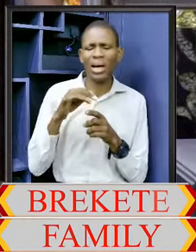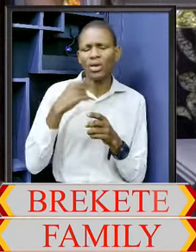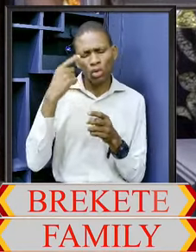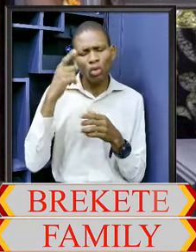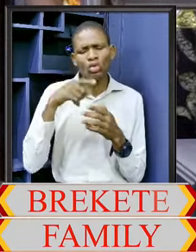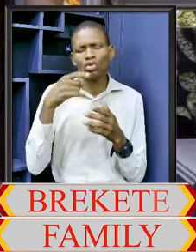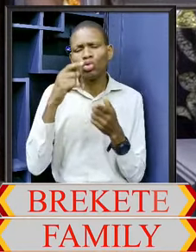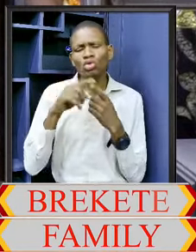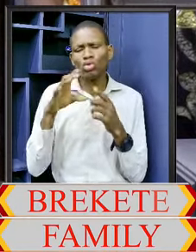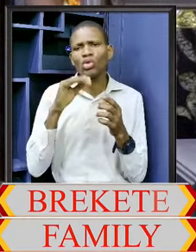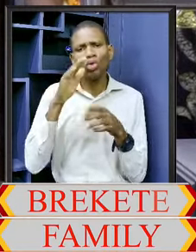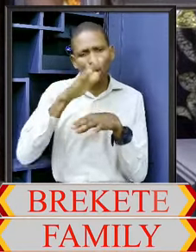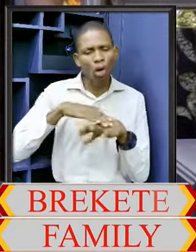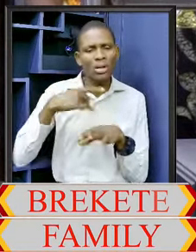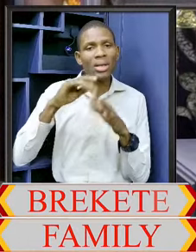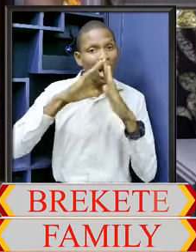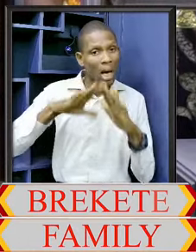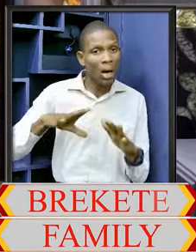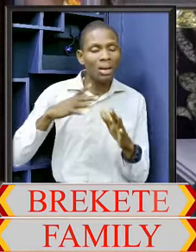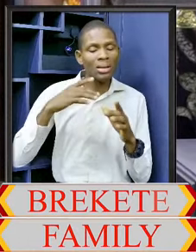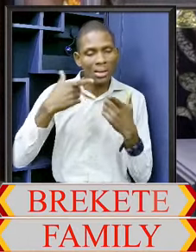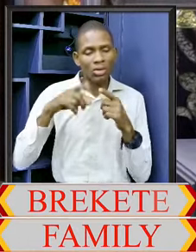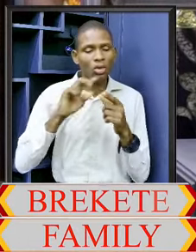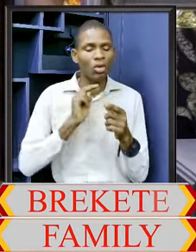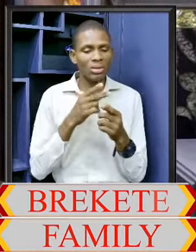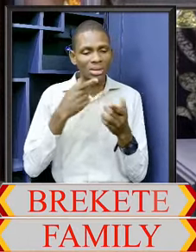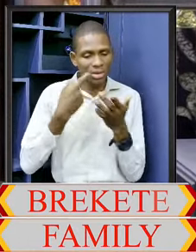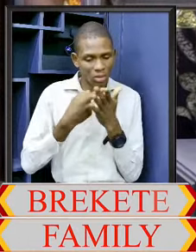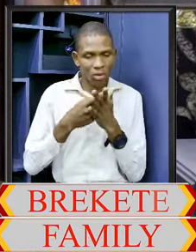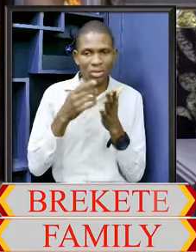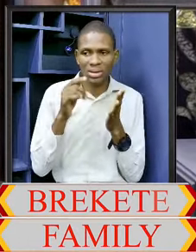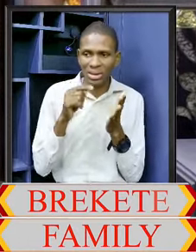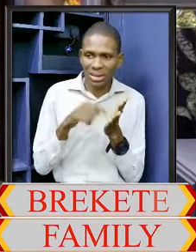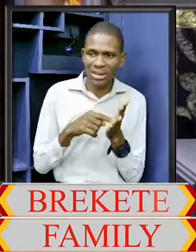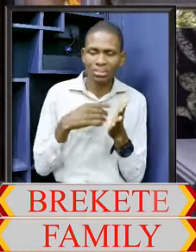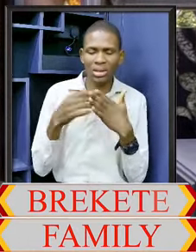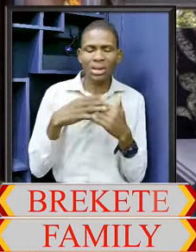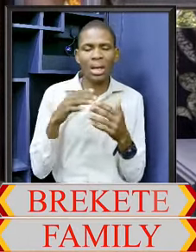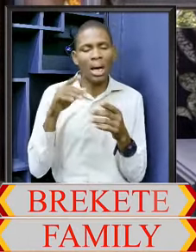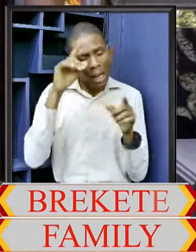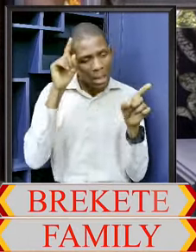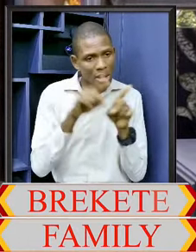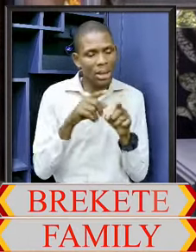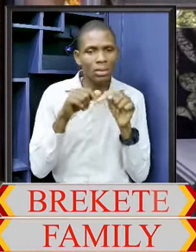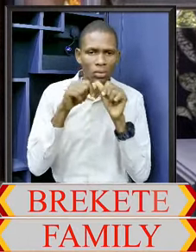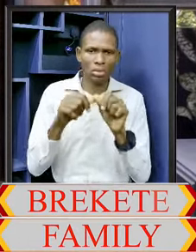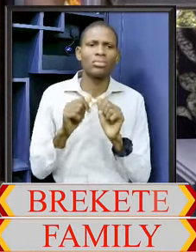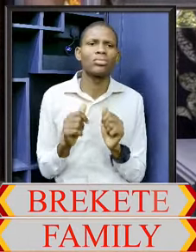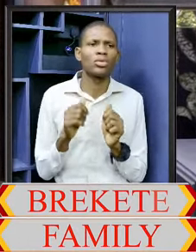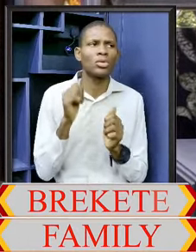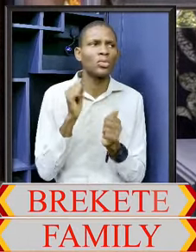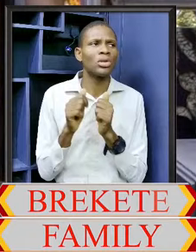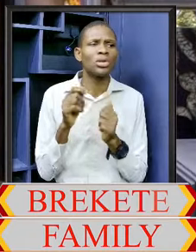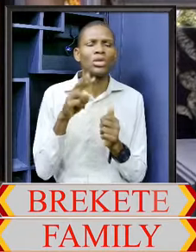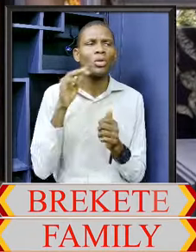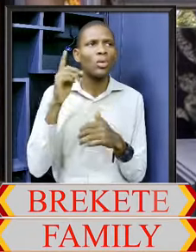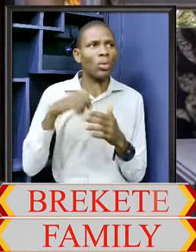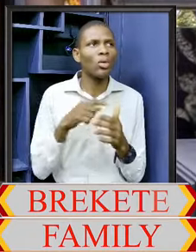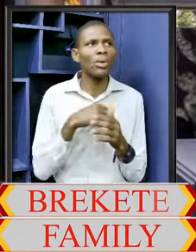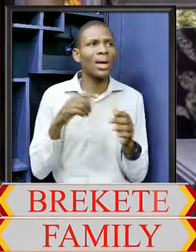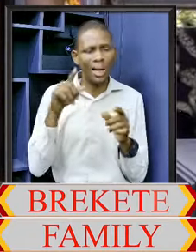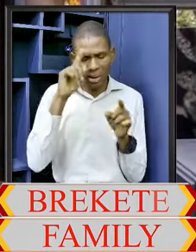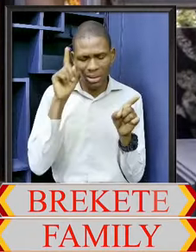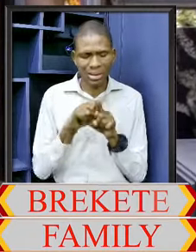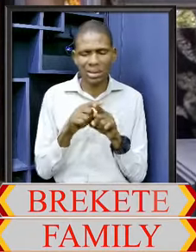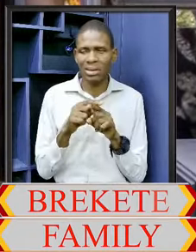house. Let us discuss this matter and then agree and move on. Which was what we agreed on that